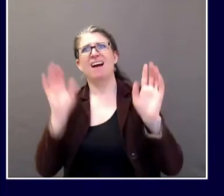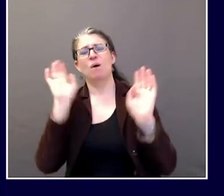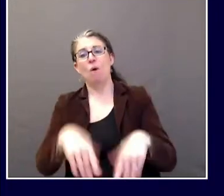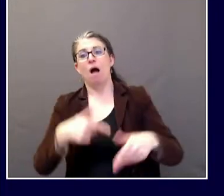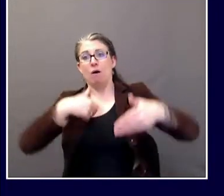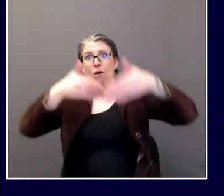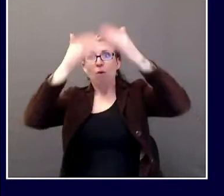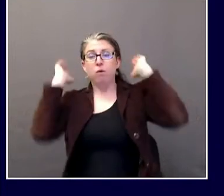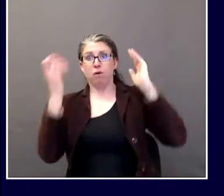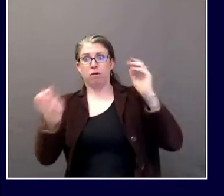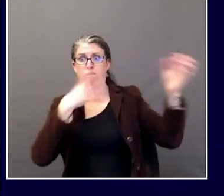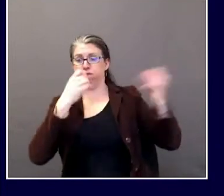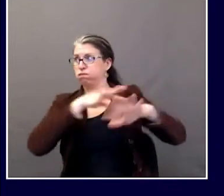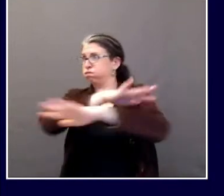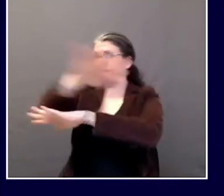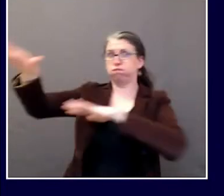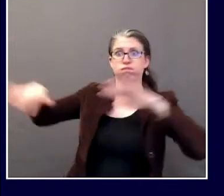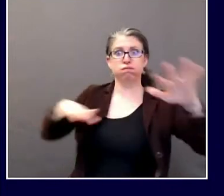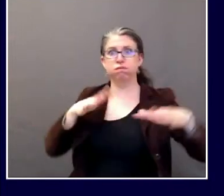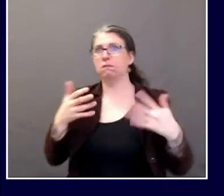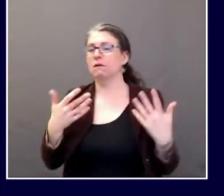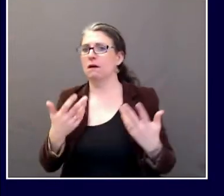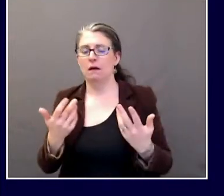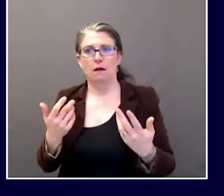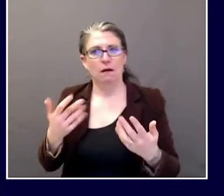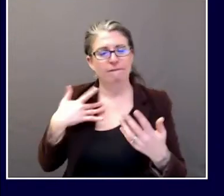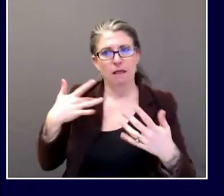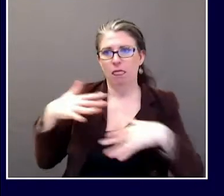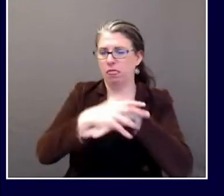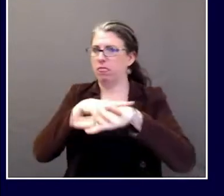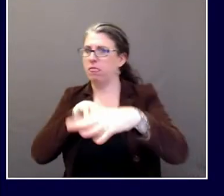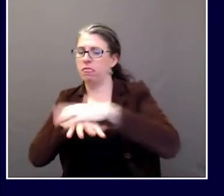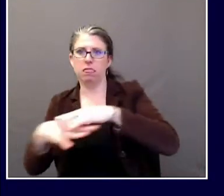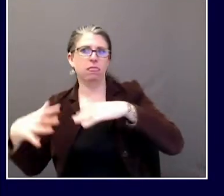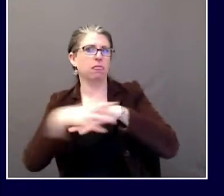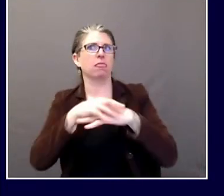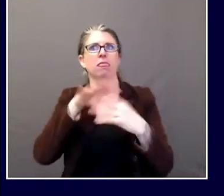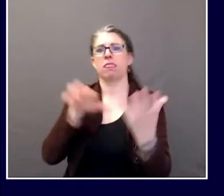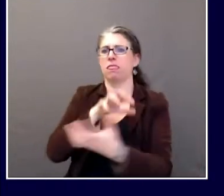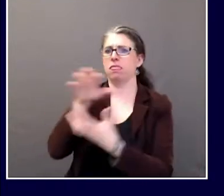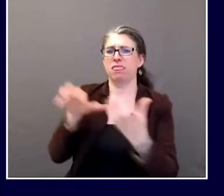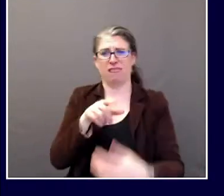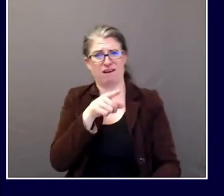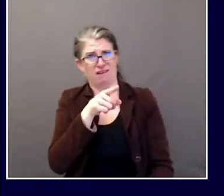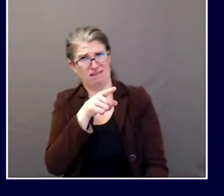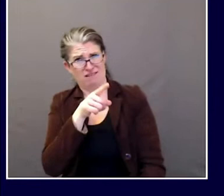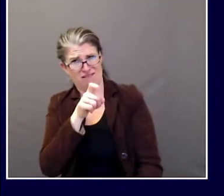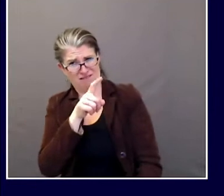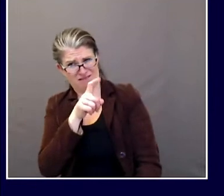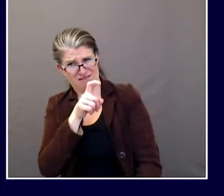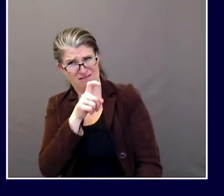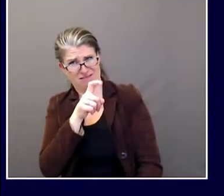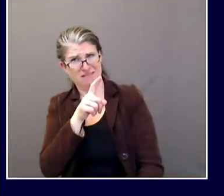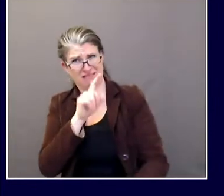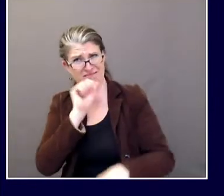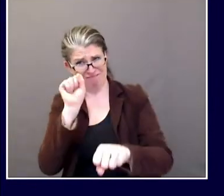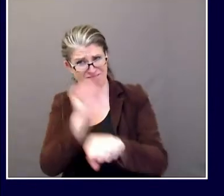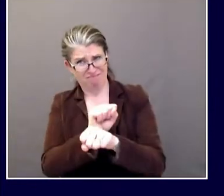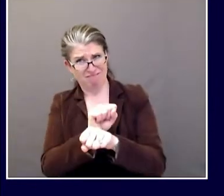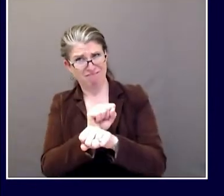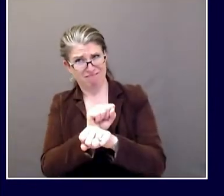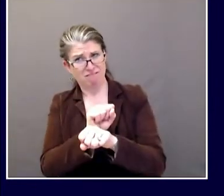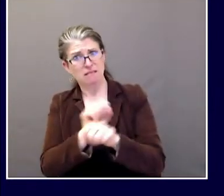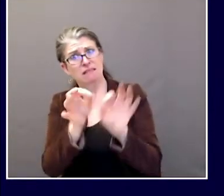as well as their family members and caregivers who are working hard to get them that date and time on the calendar, I think